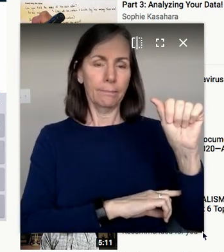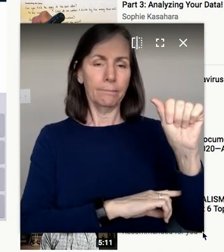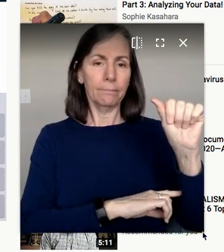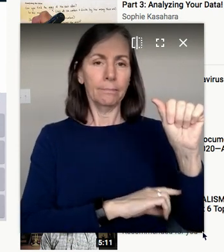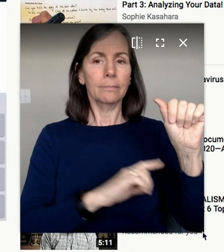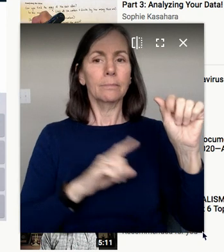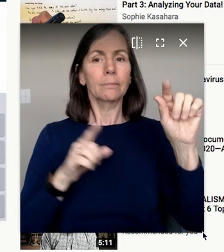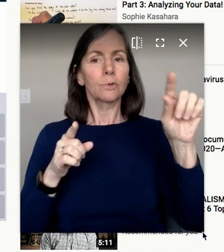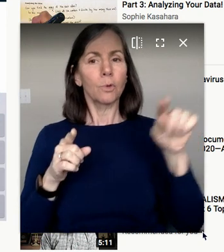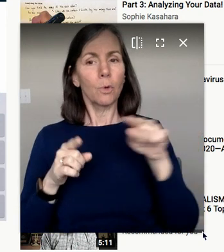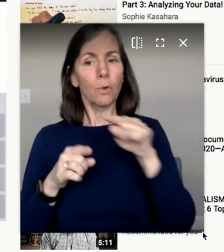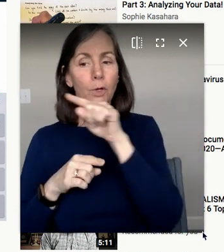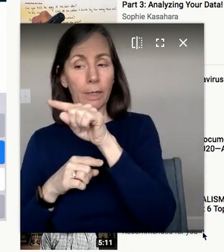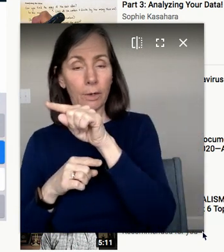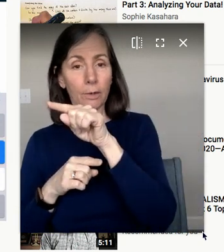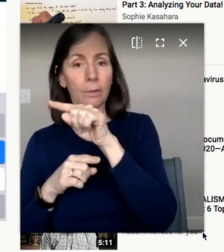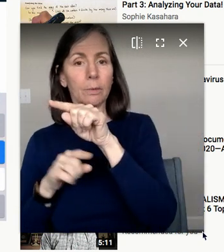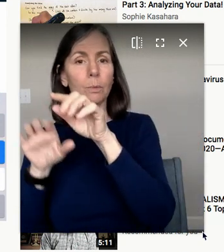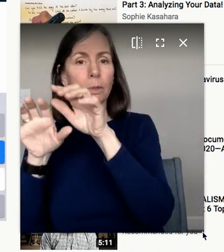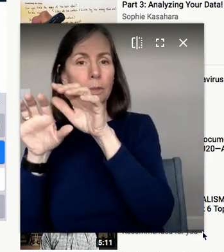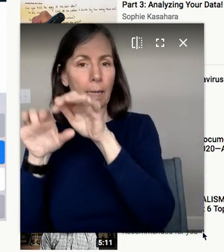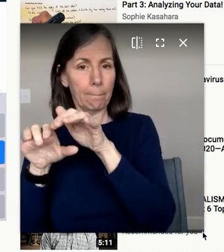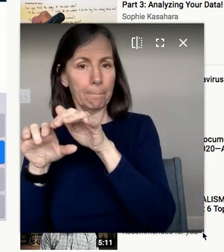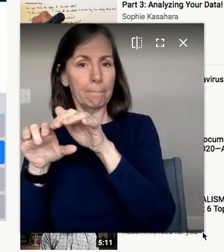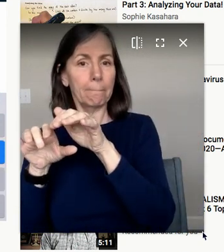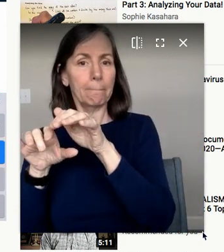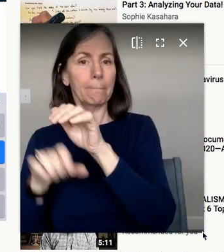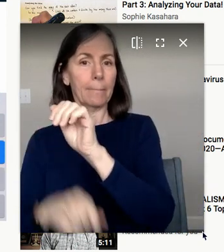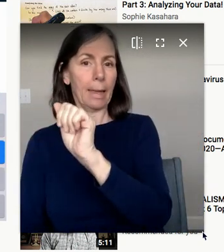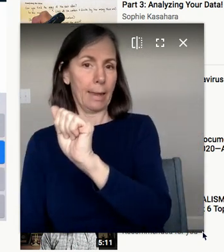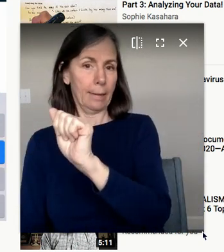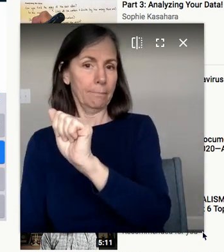So I'm going to type in A.